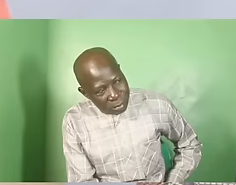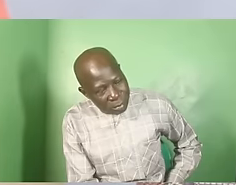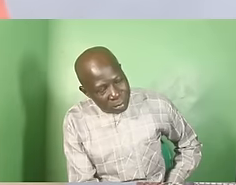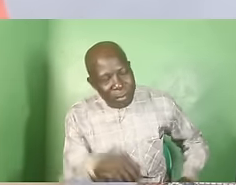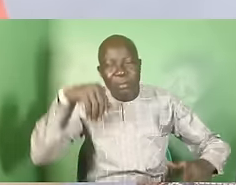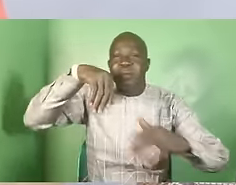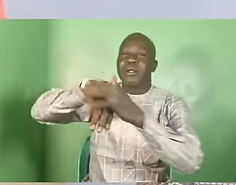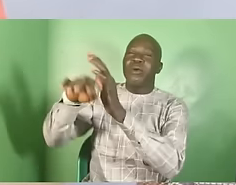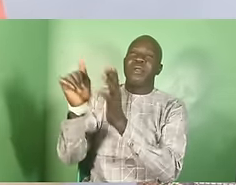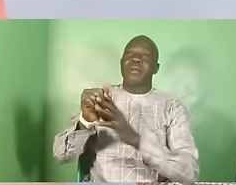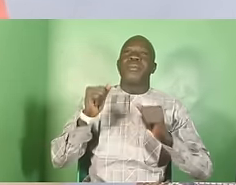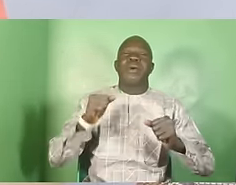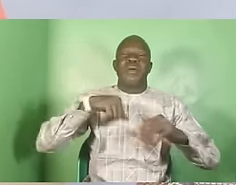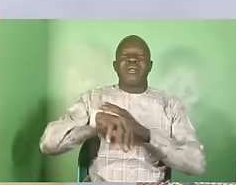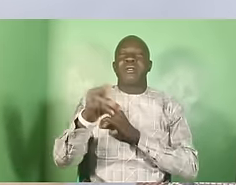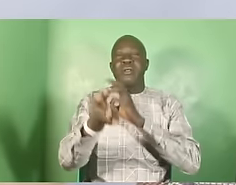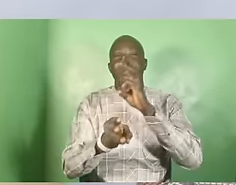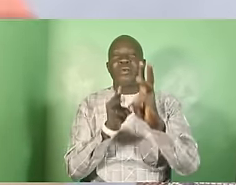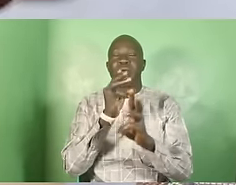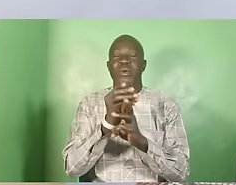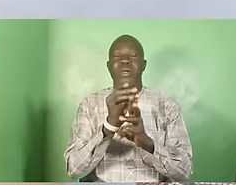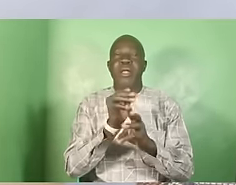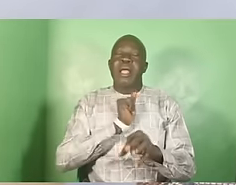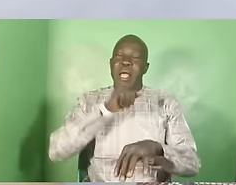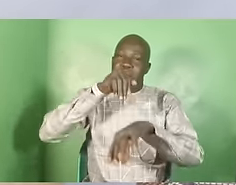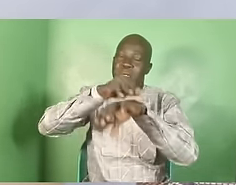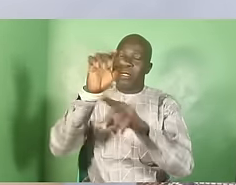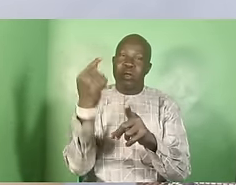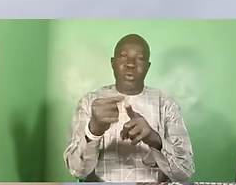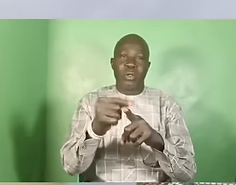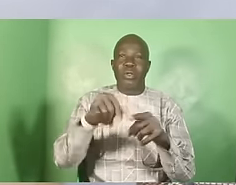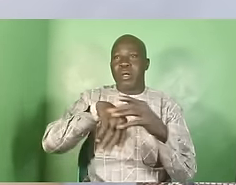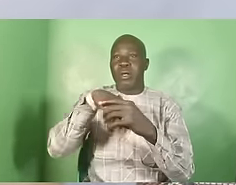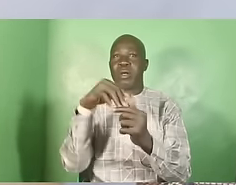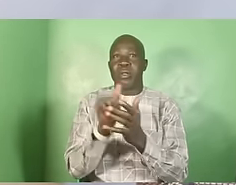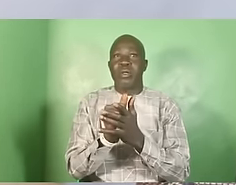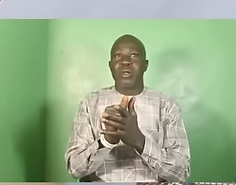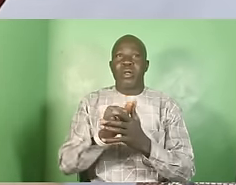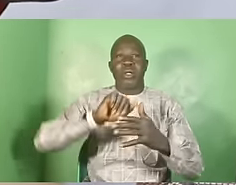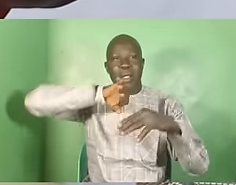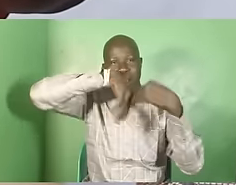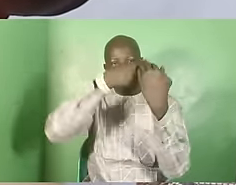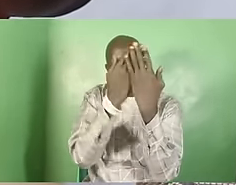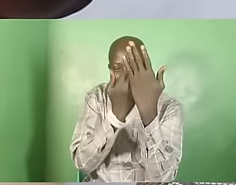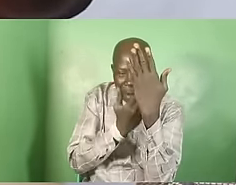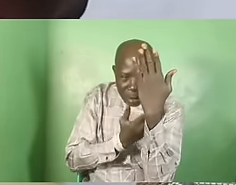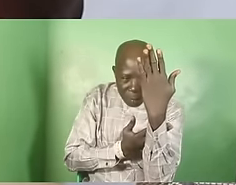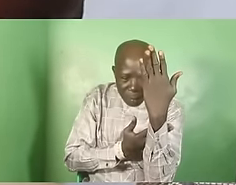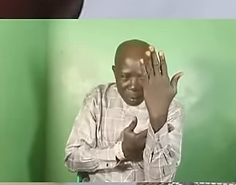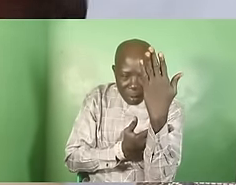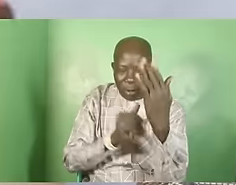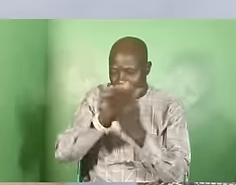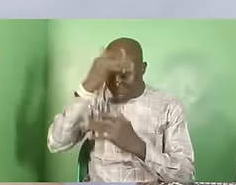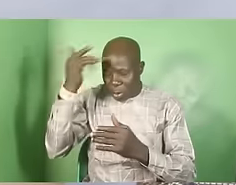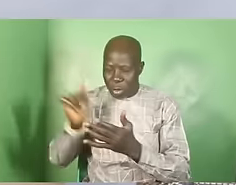on Yagarawa. God bless the word. Mawana or Gadda. I sent for the word. Nemkutukuto Roy. This very